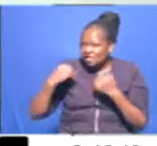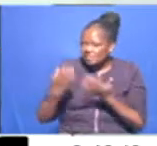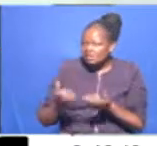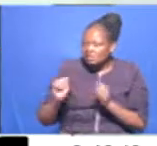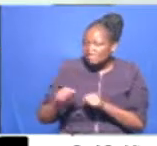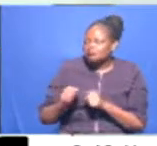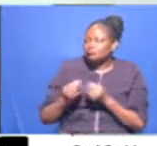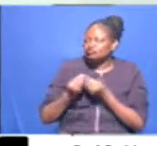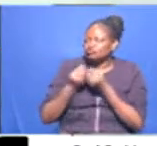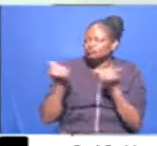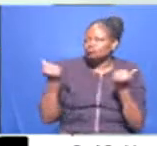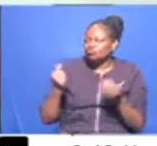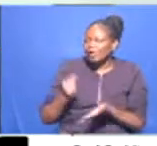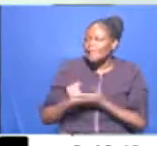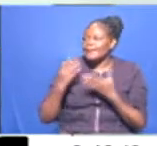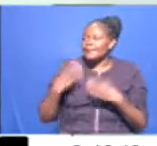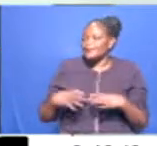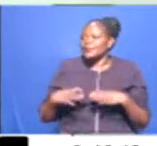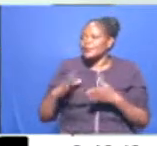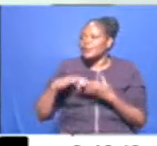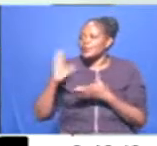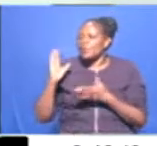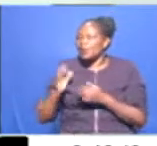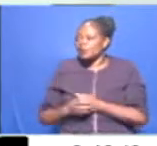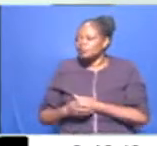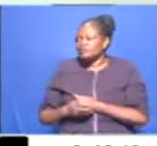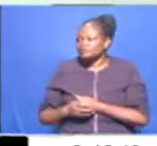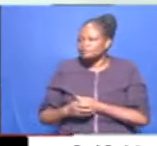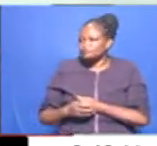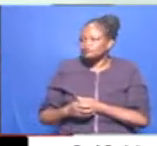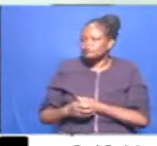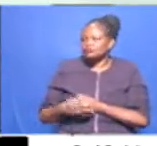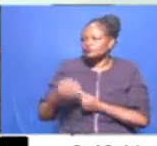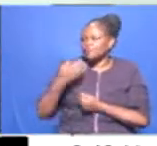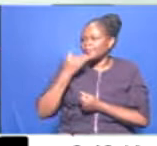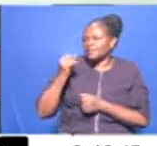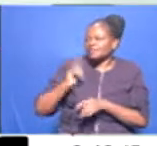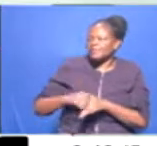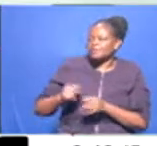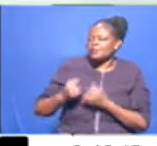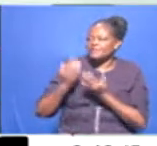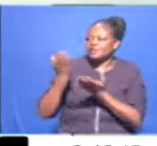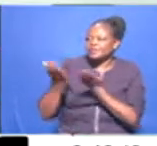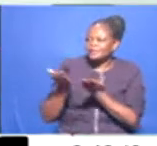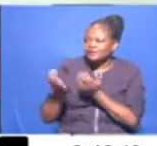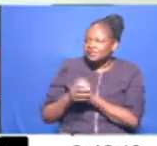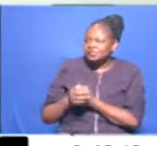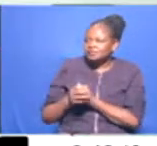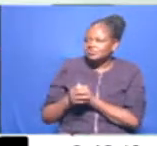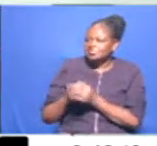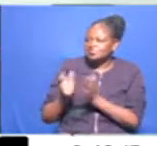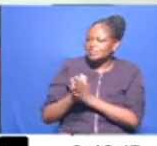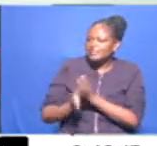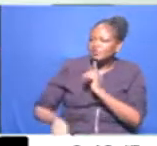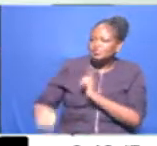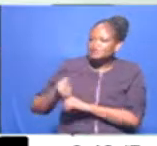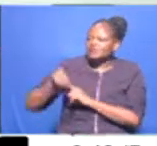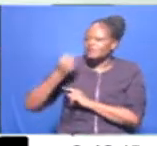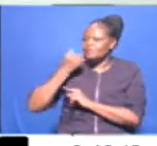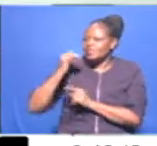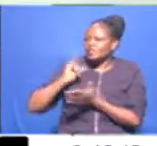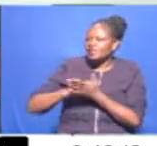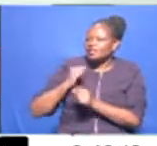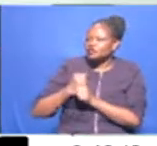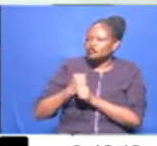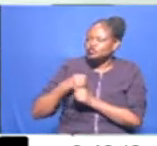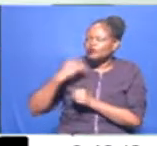able to be used to help people to be more at their best when they're providing services and achieving the very best they need to do for